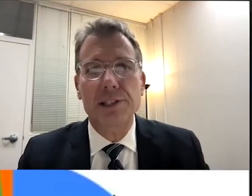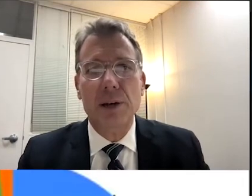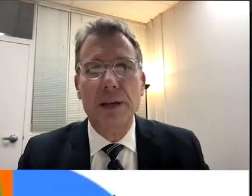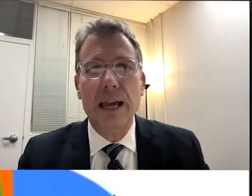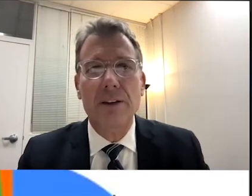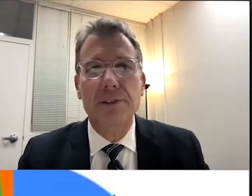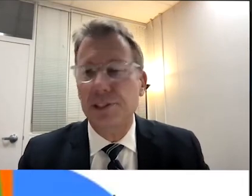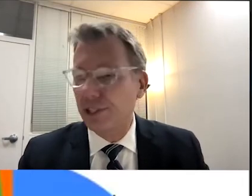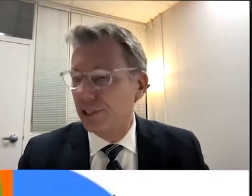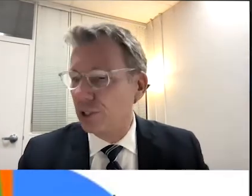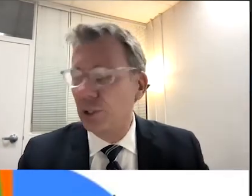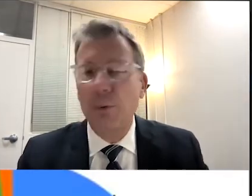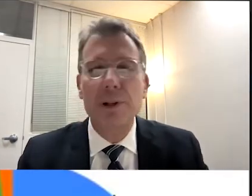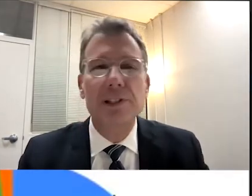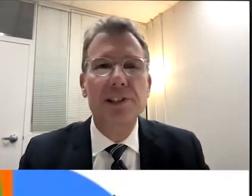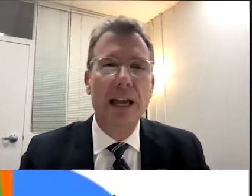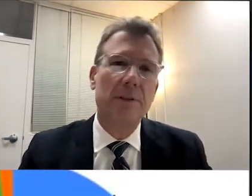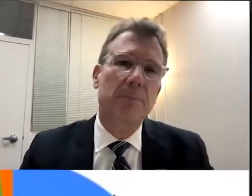race is that we have